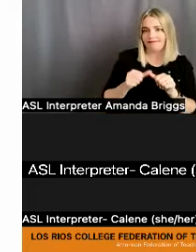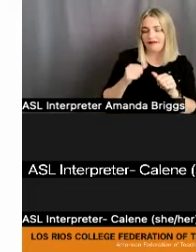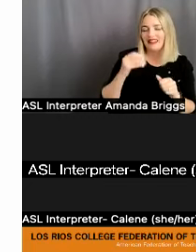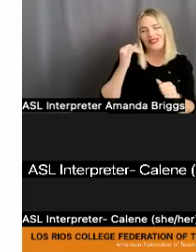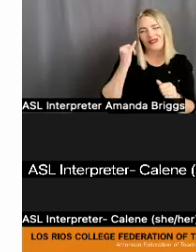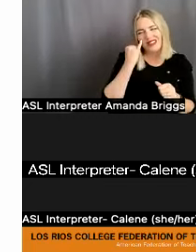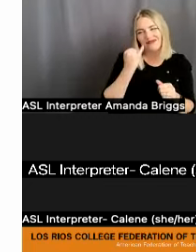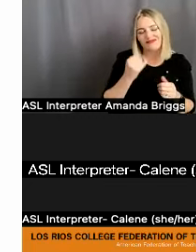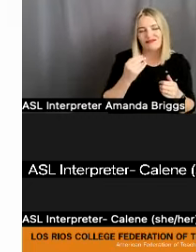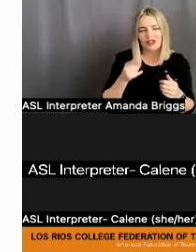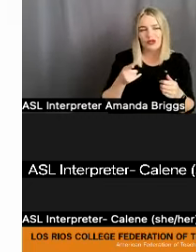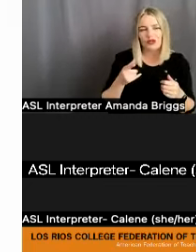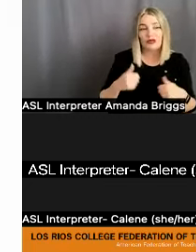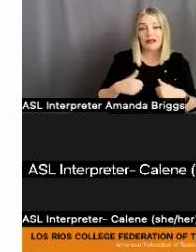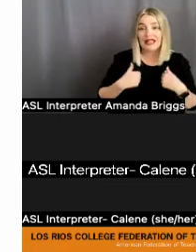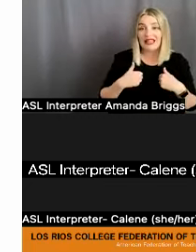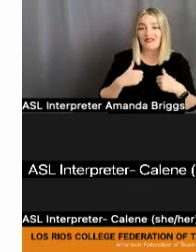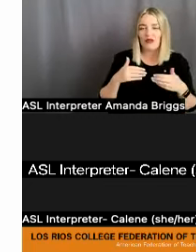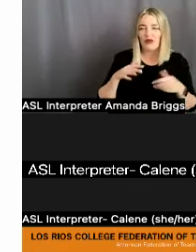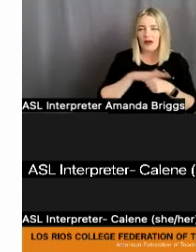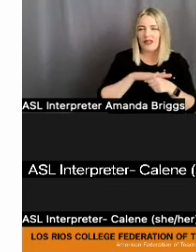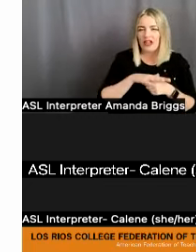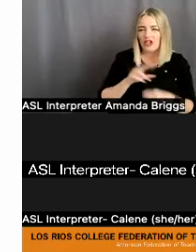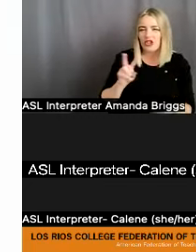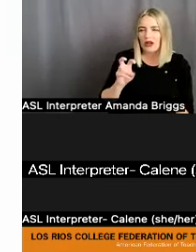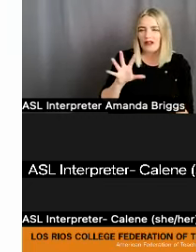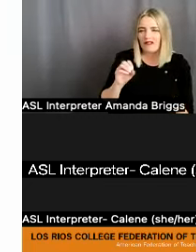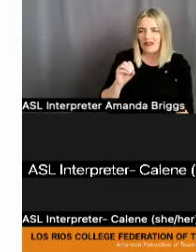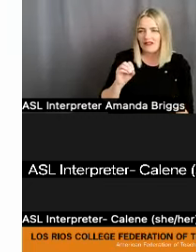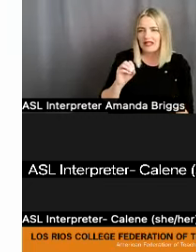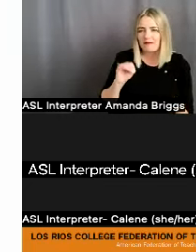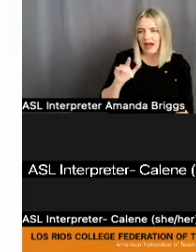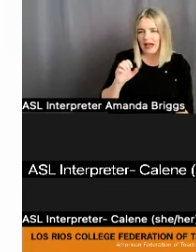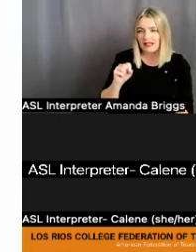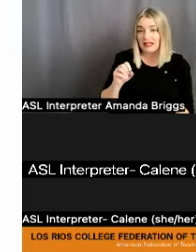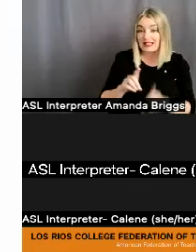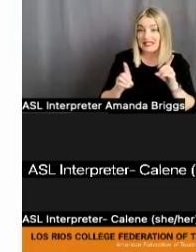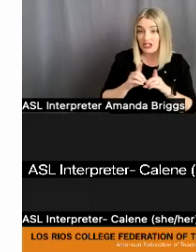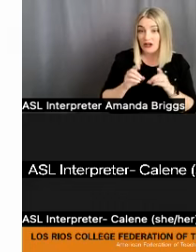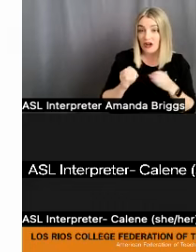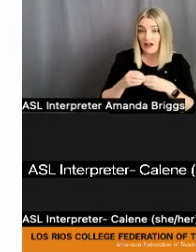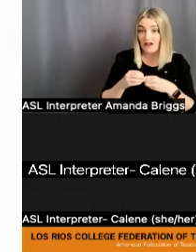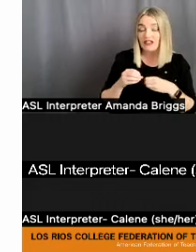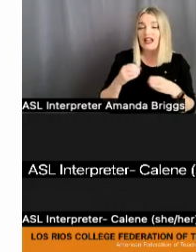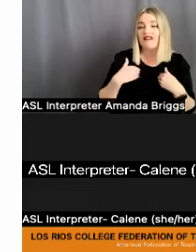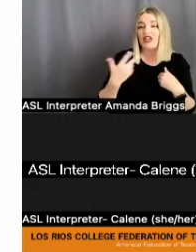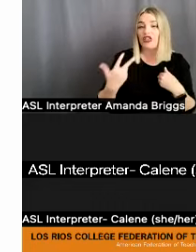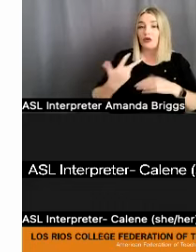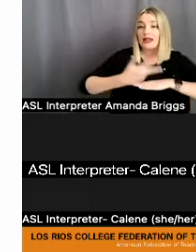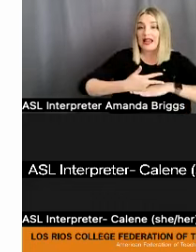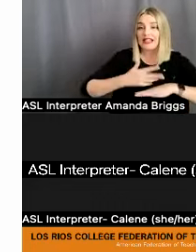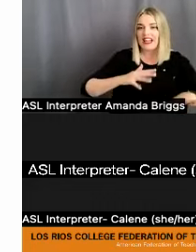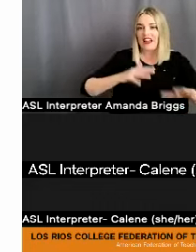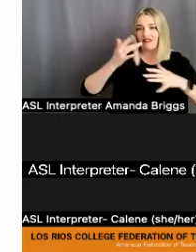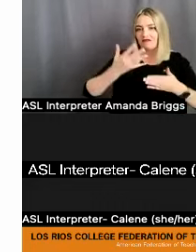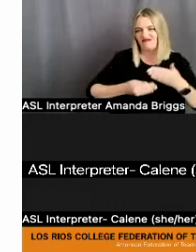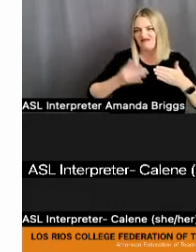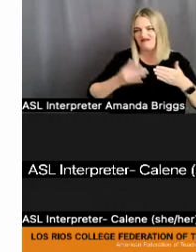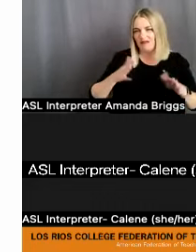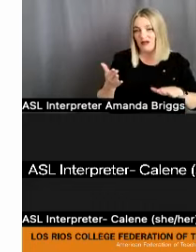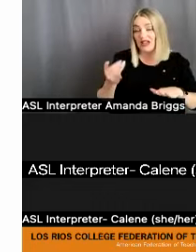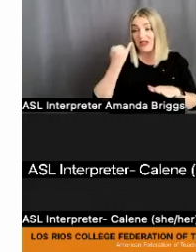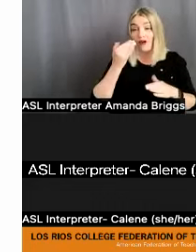live within 250 miles of the district office, you're entitled to 3 days of bereavement leave. If it's over 250 miles